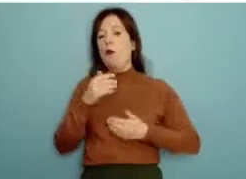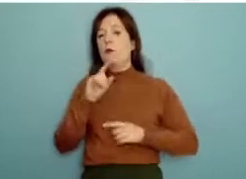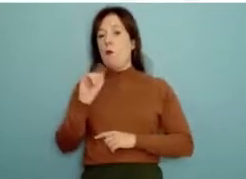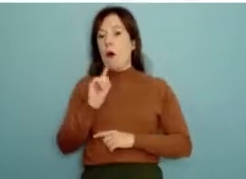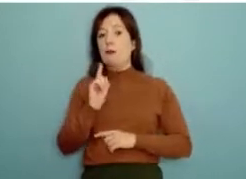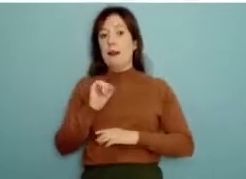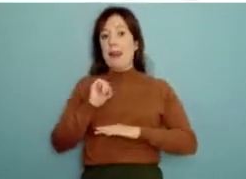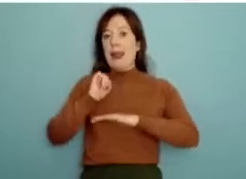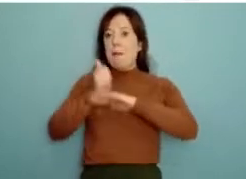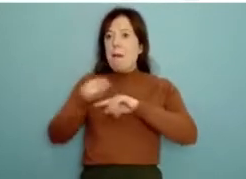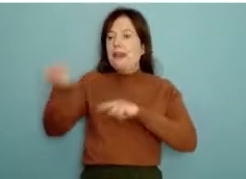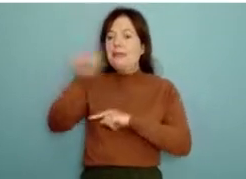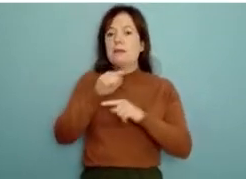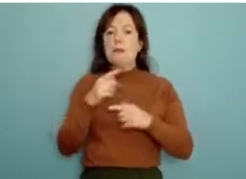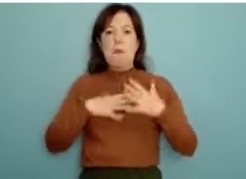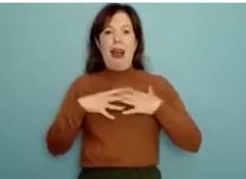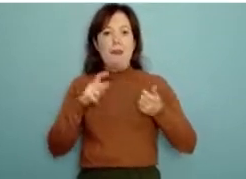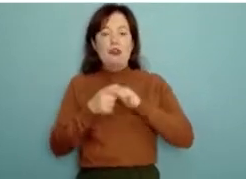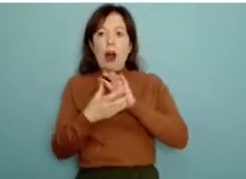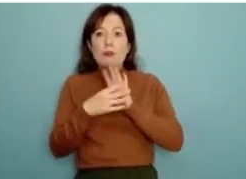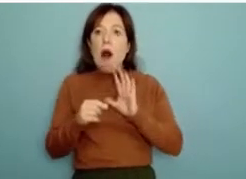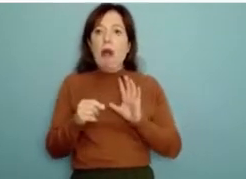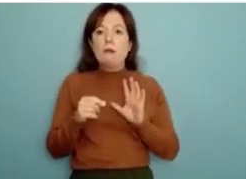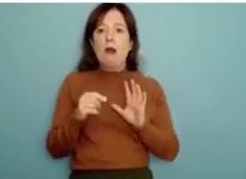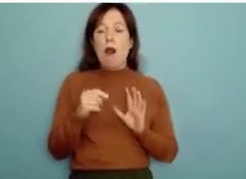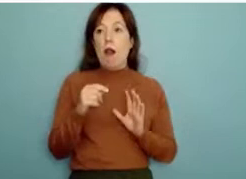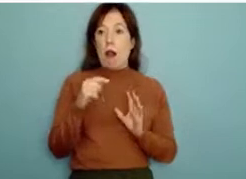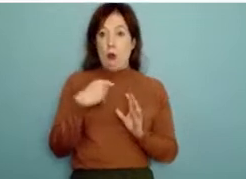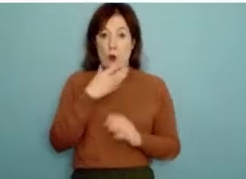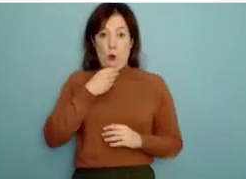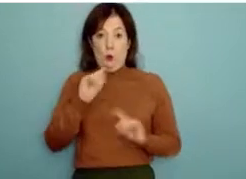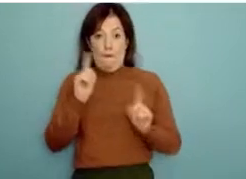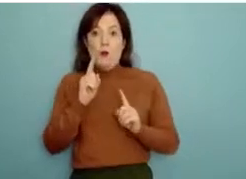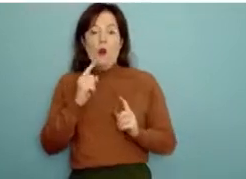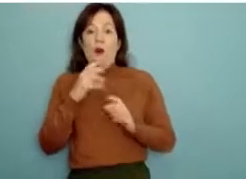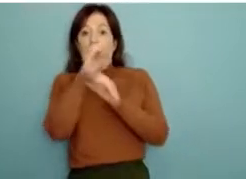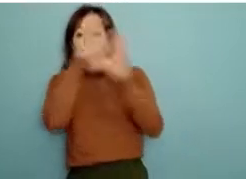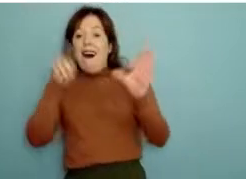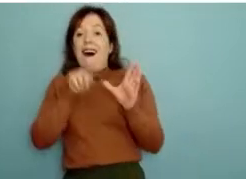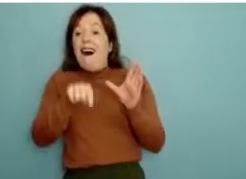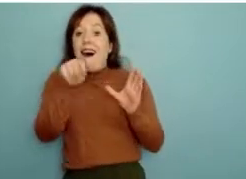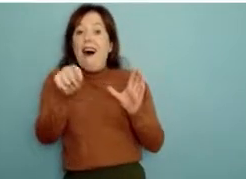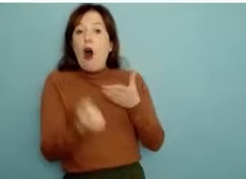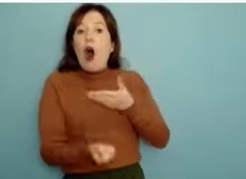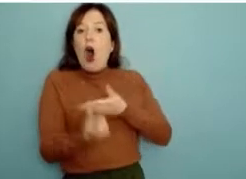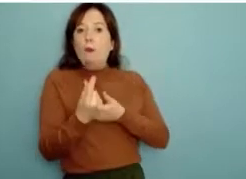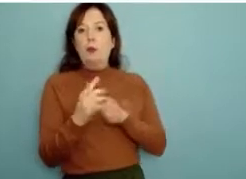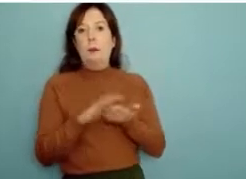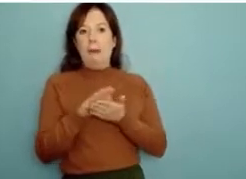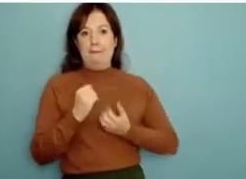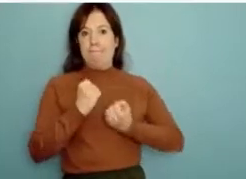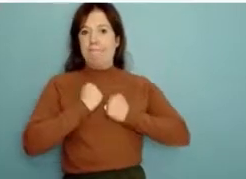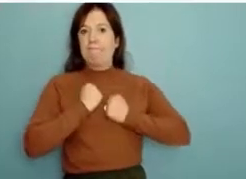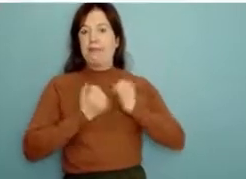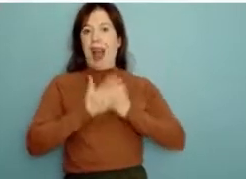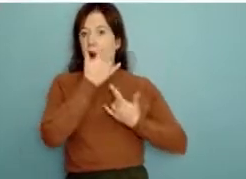and behaviour change models to really identify opportunities for us to improve our use of outcome